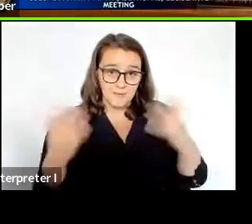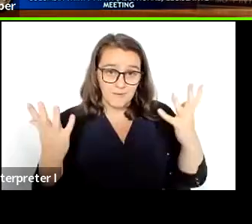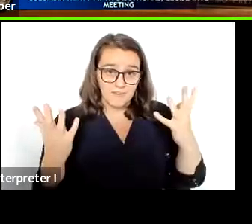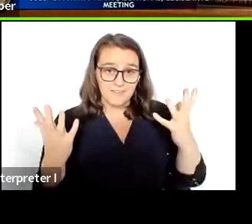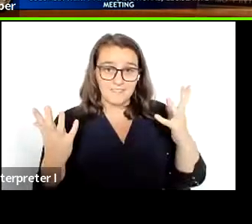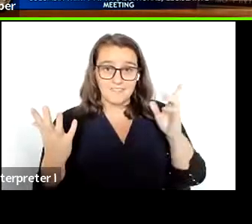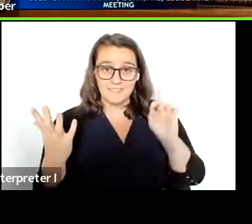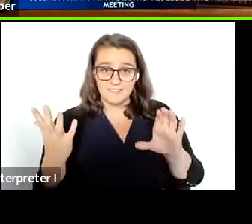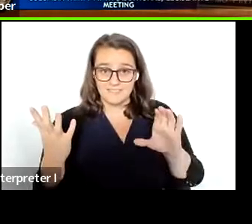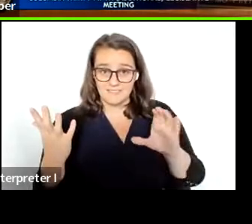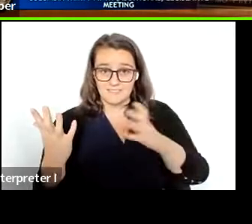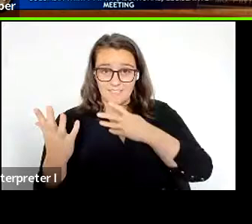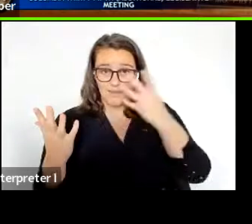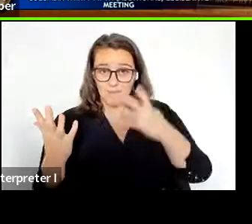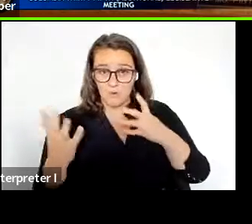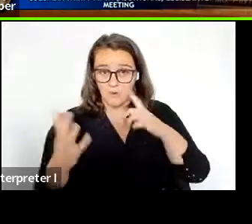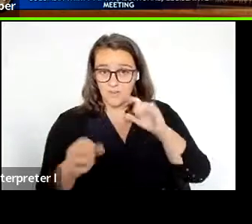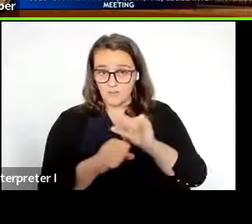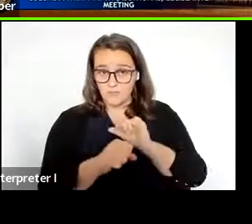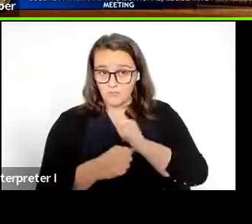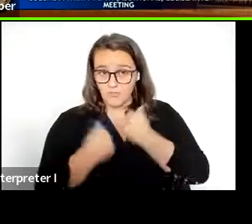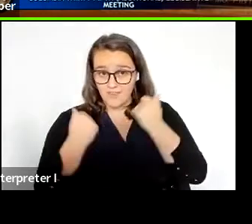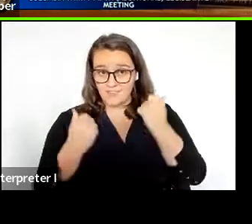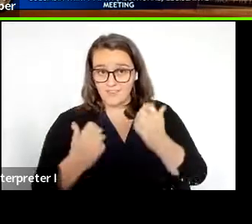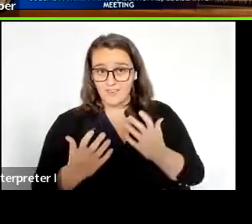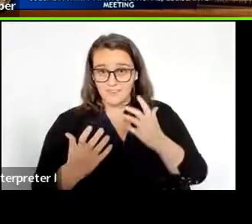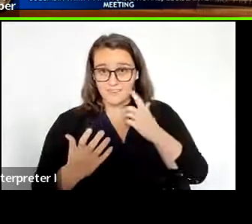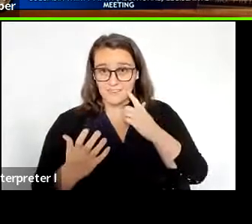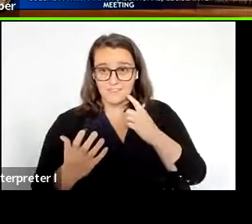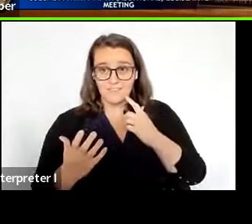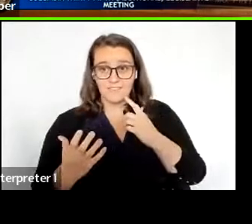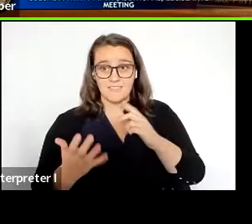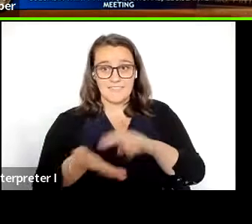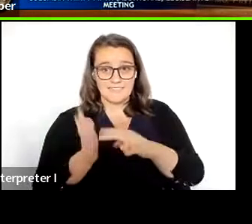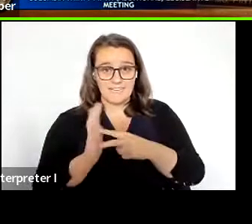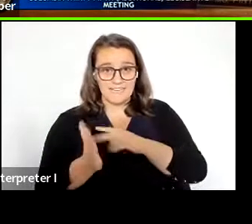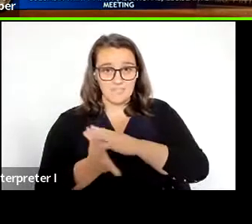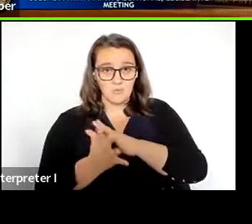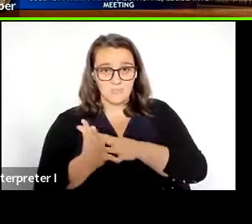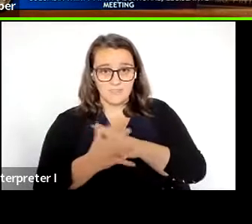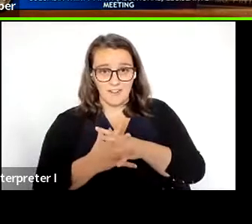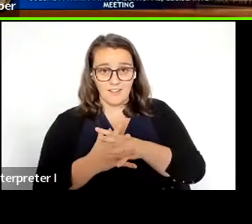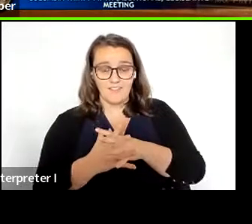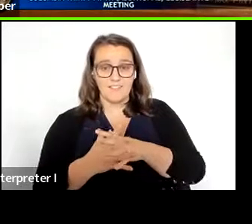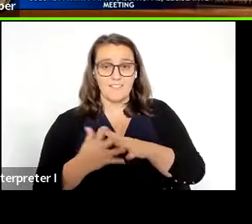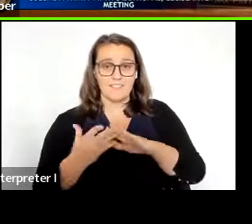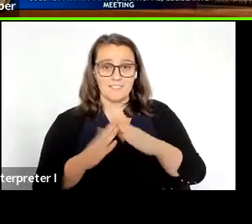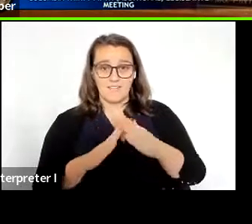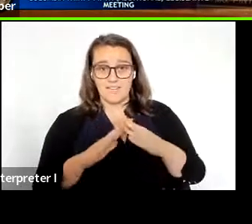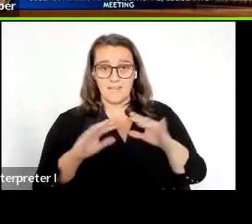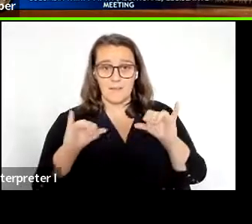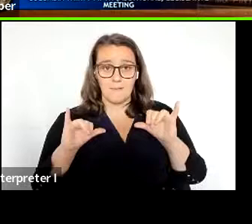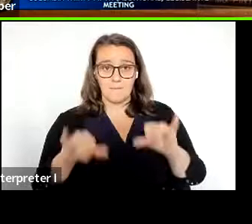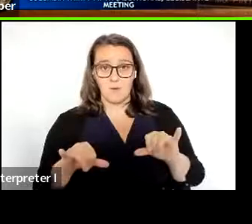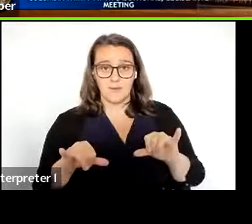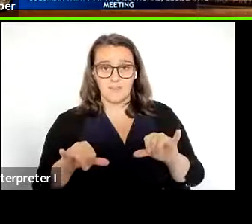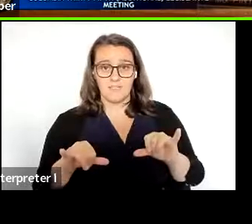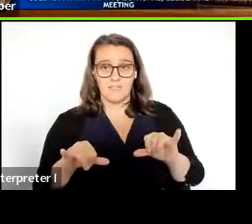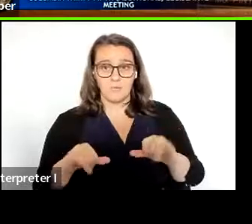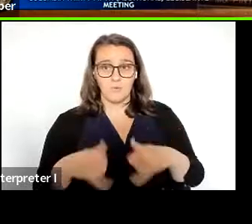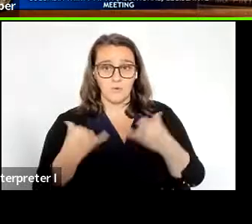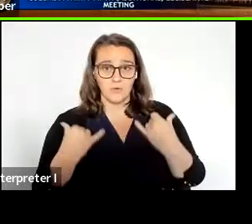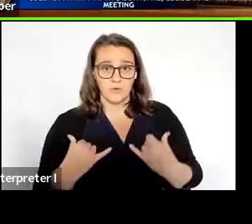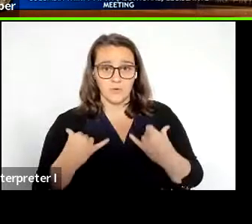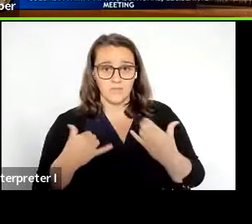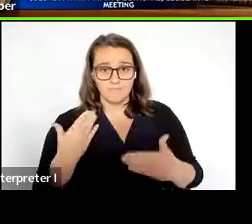district immigrant residents and migrant residents intending to settle in our city permanently, who are currently going